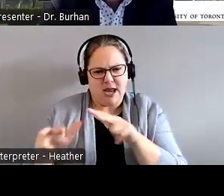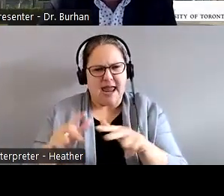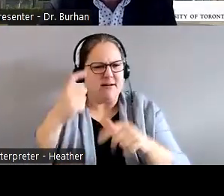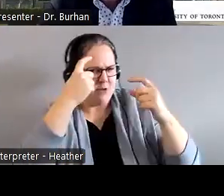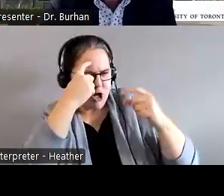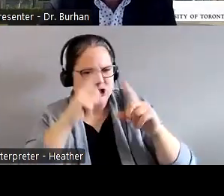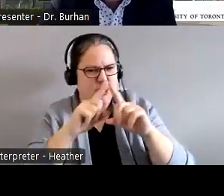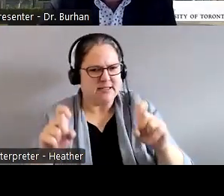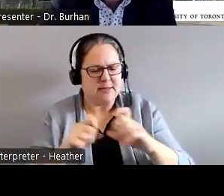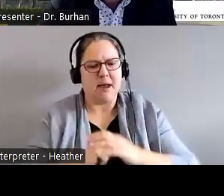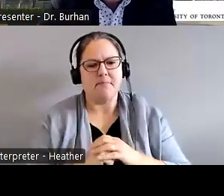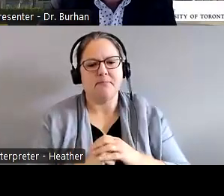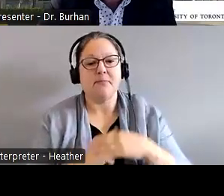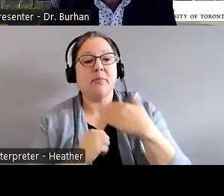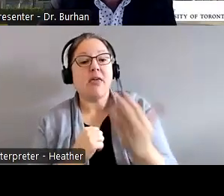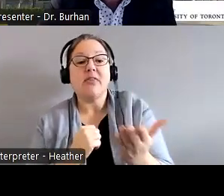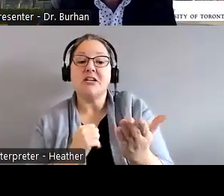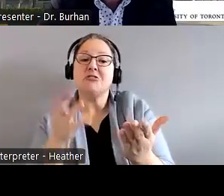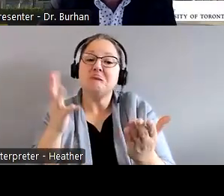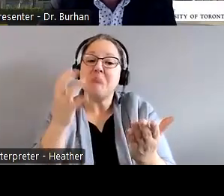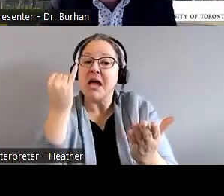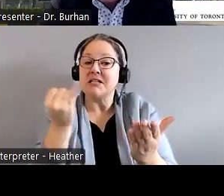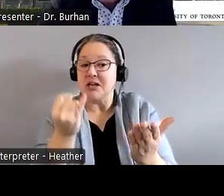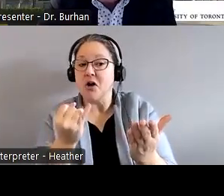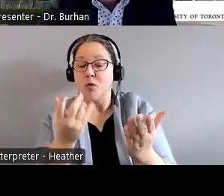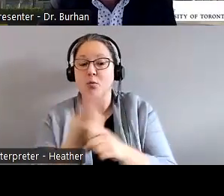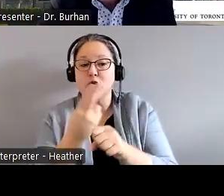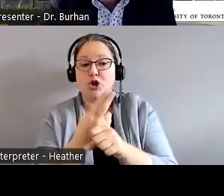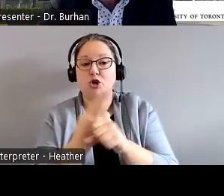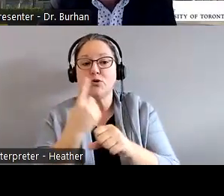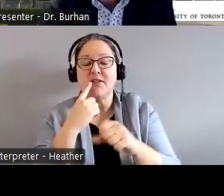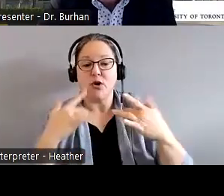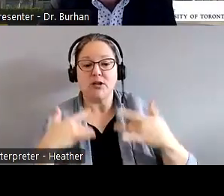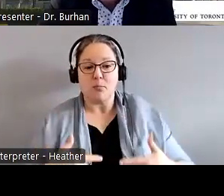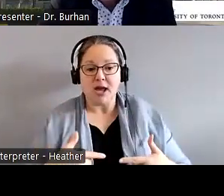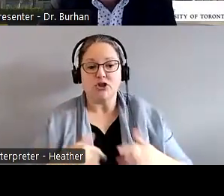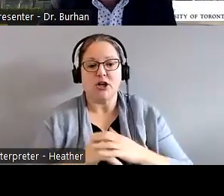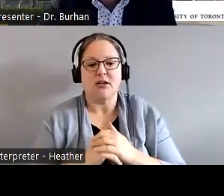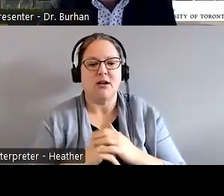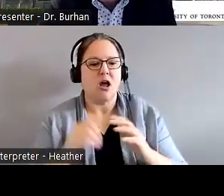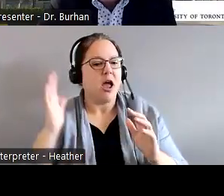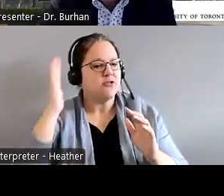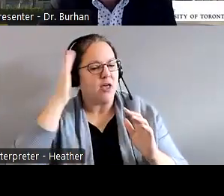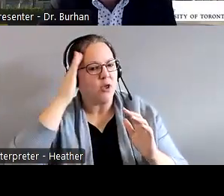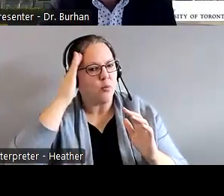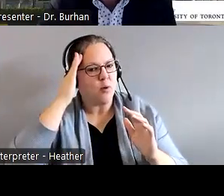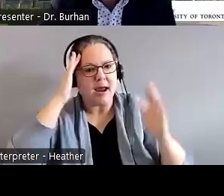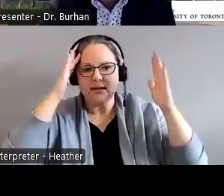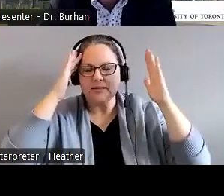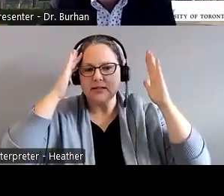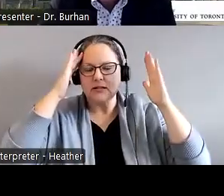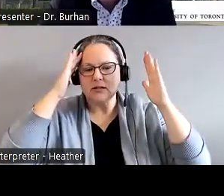This is the paradigm that we're going to be using. We've used it in depression. It kind of goes to the right side of the brain and